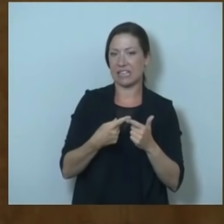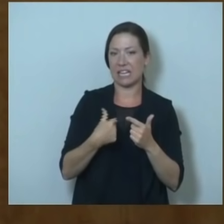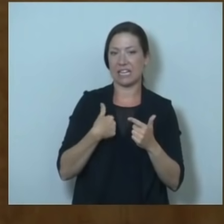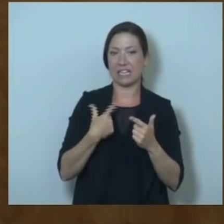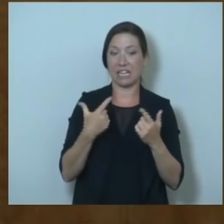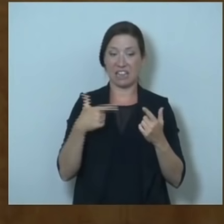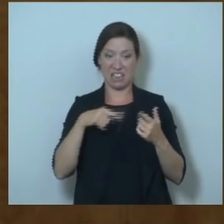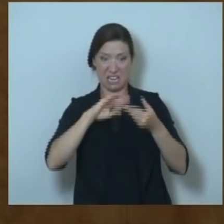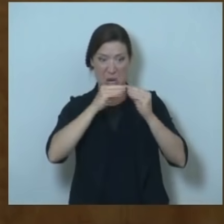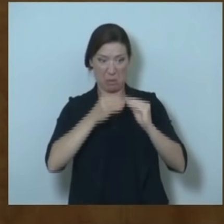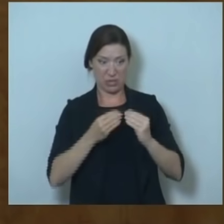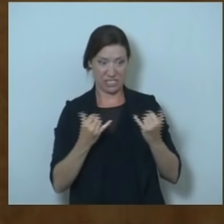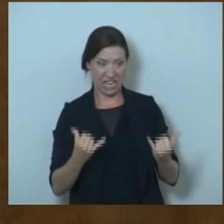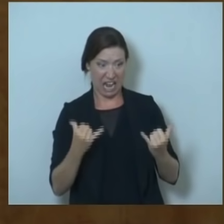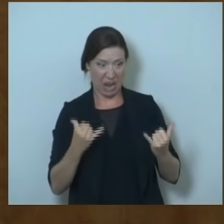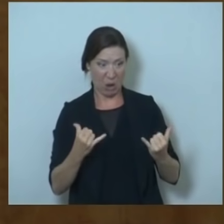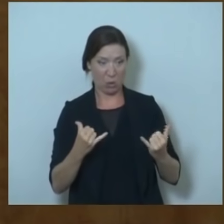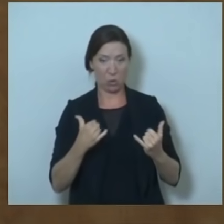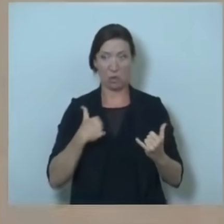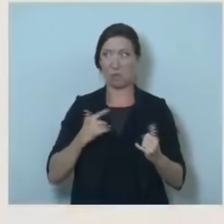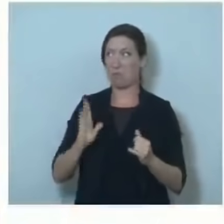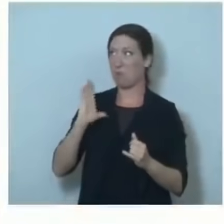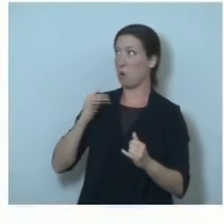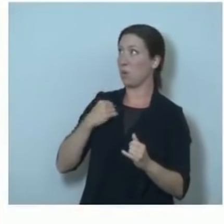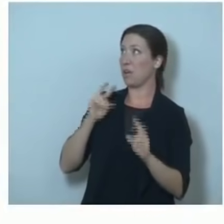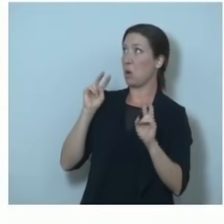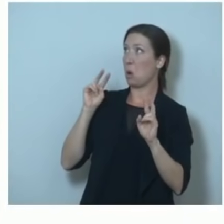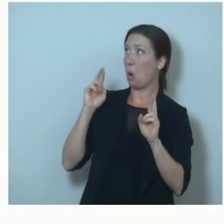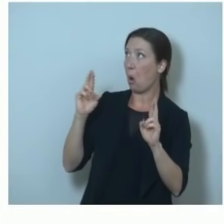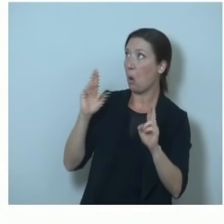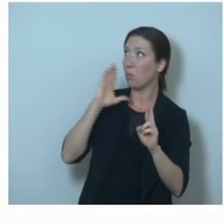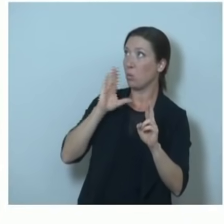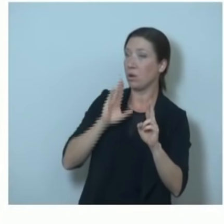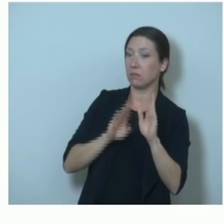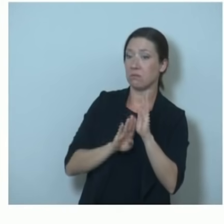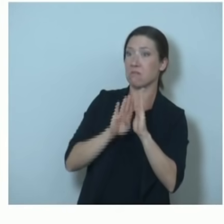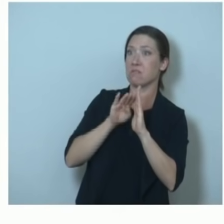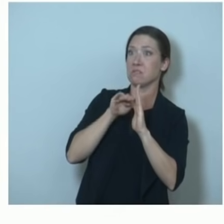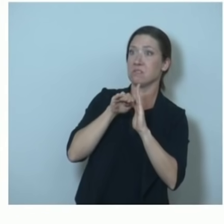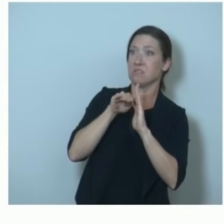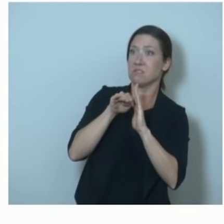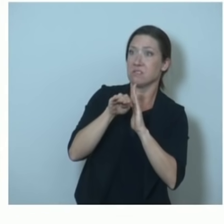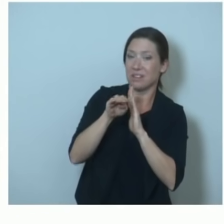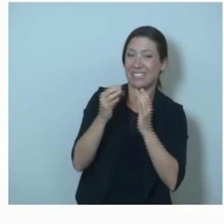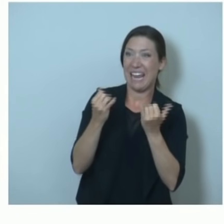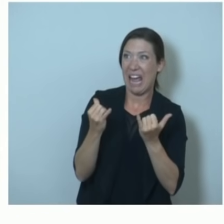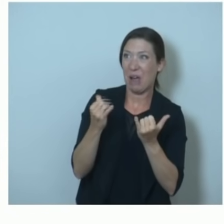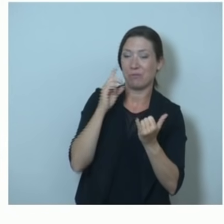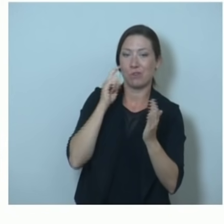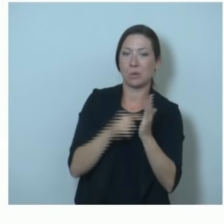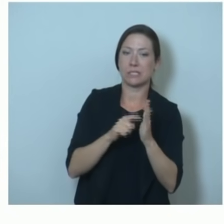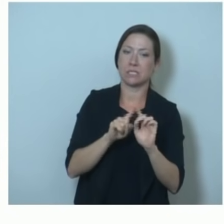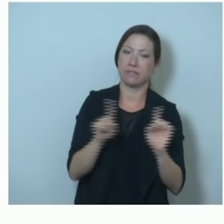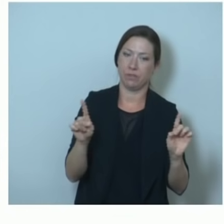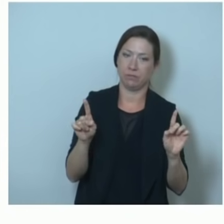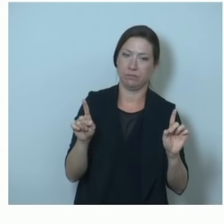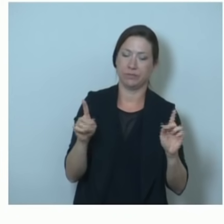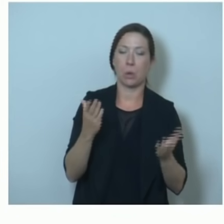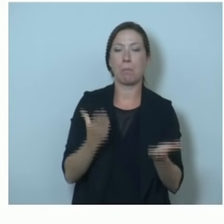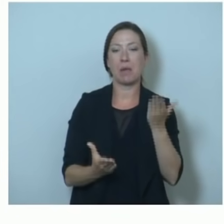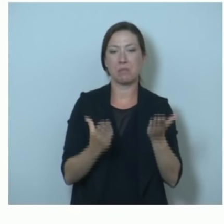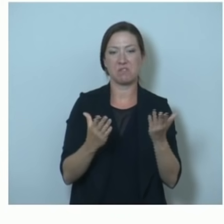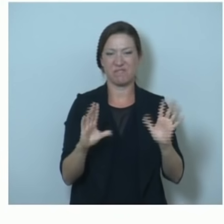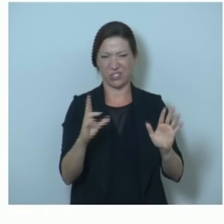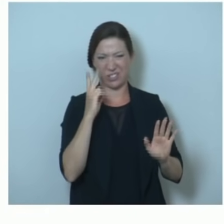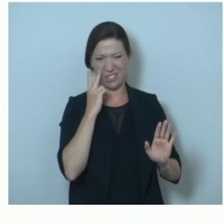hoping it would. So if I could have that first slide, please. We'll start there. For those of you who've seen these before, these should